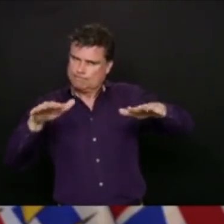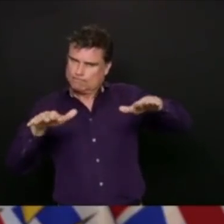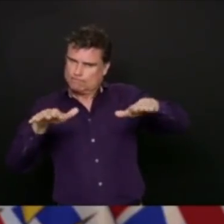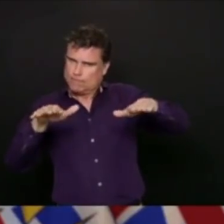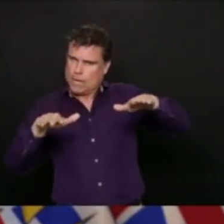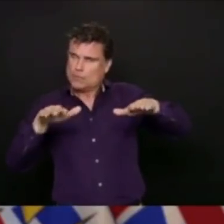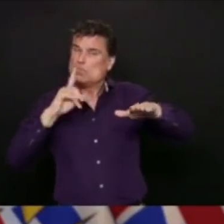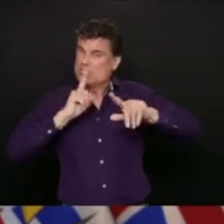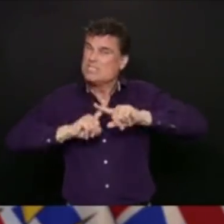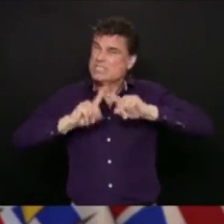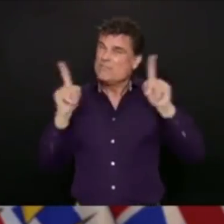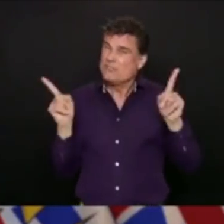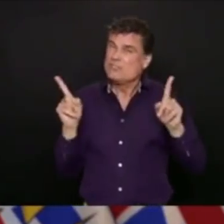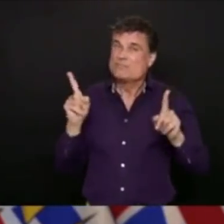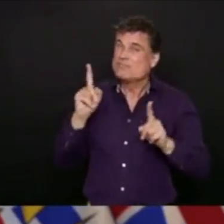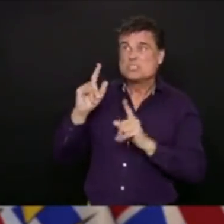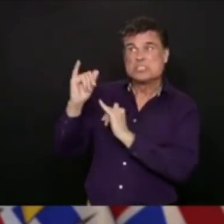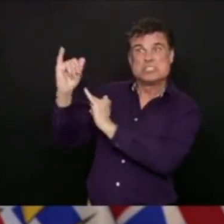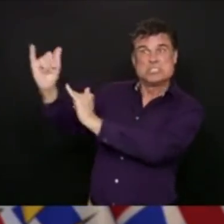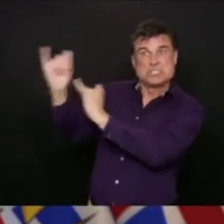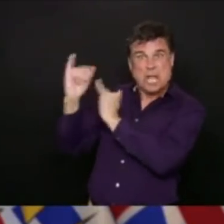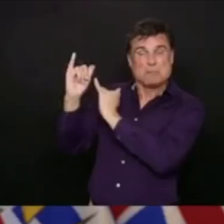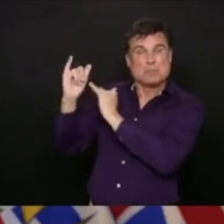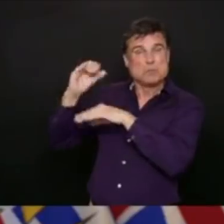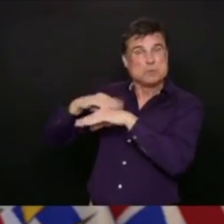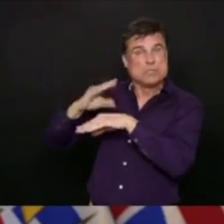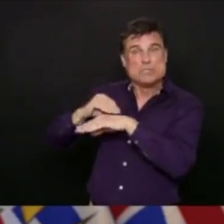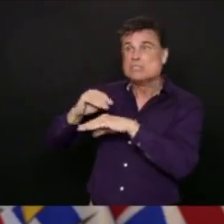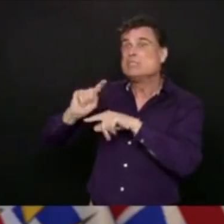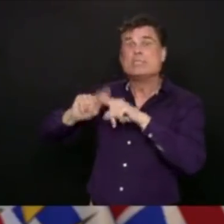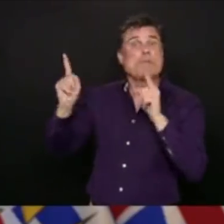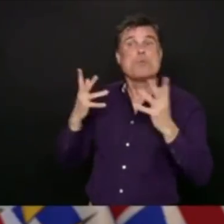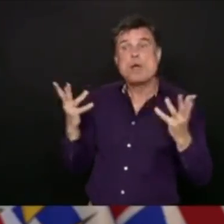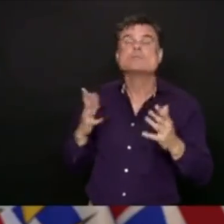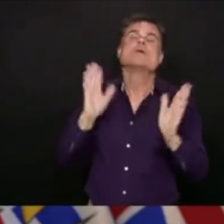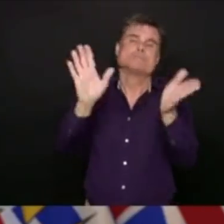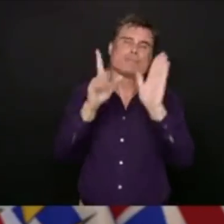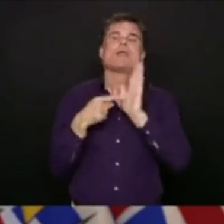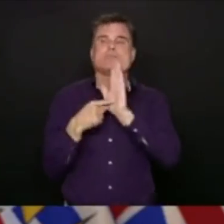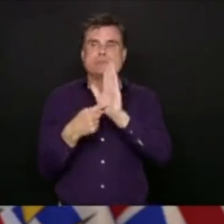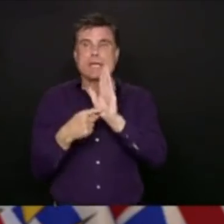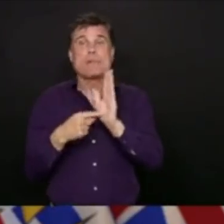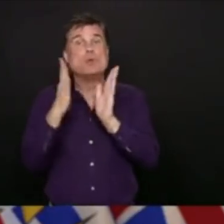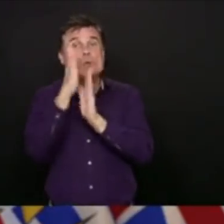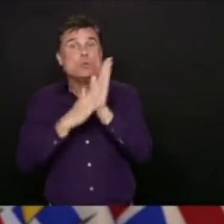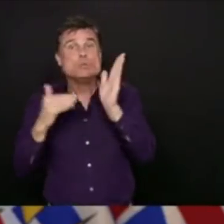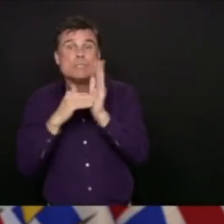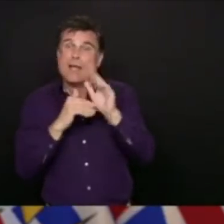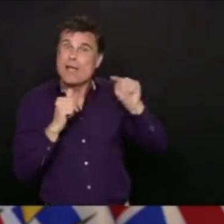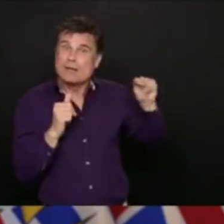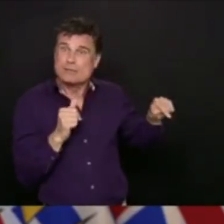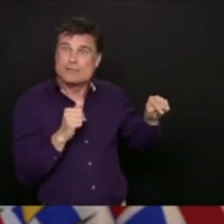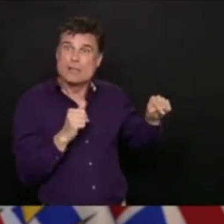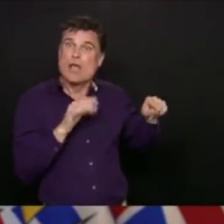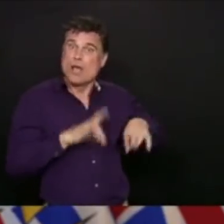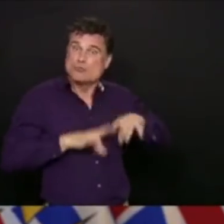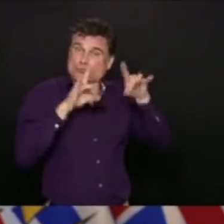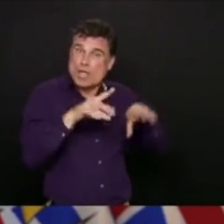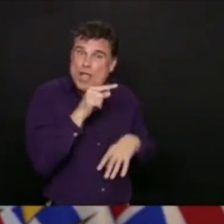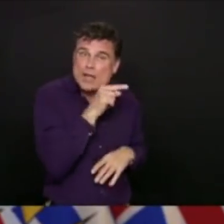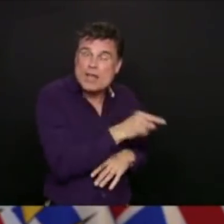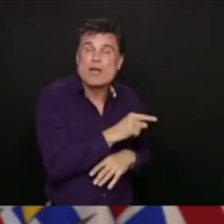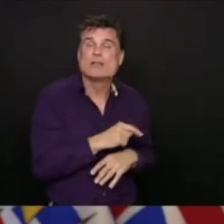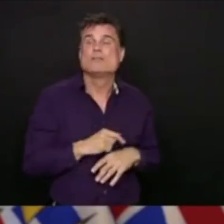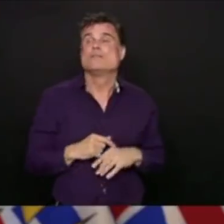things, like I think of New Zealand and Australia, and is that we are very close to a very large country